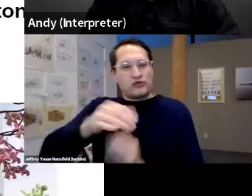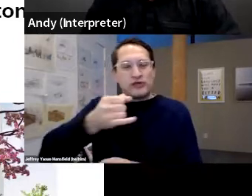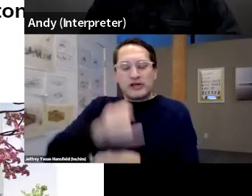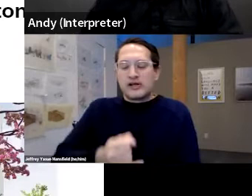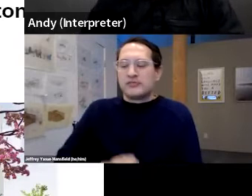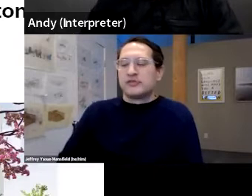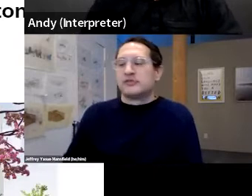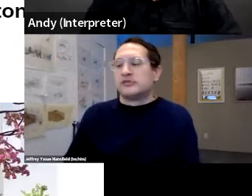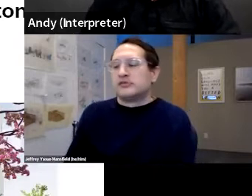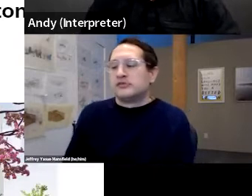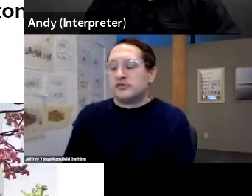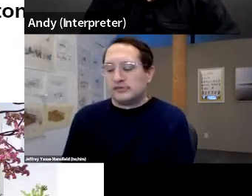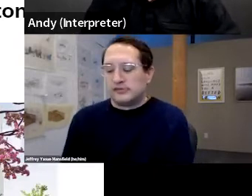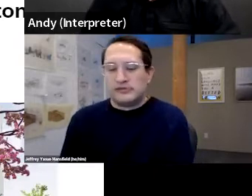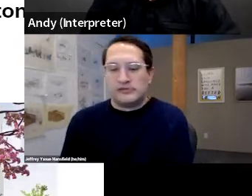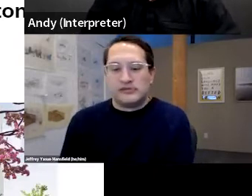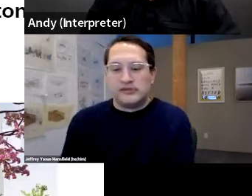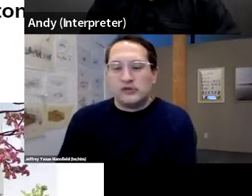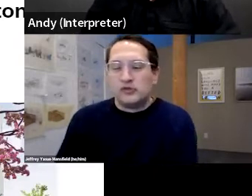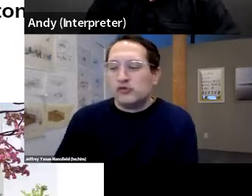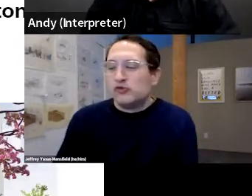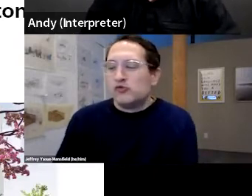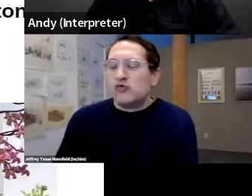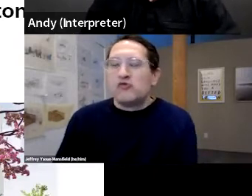of very unique pathways into campus.